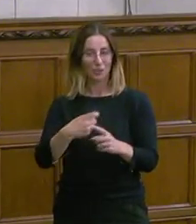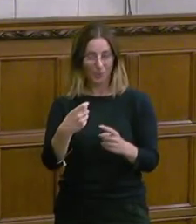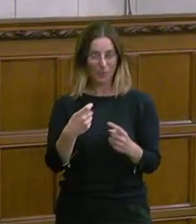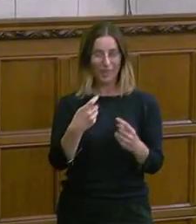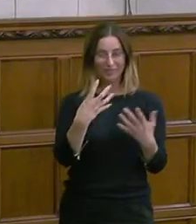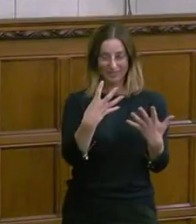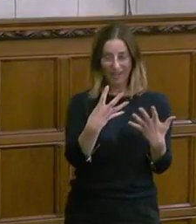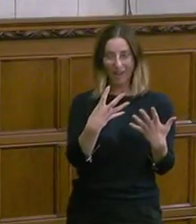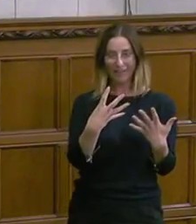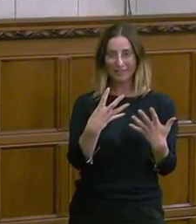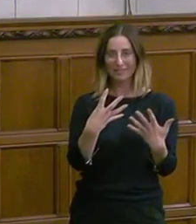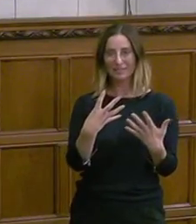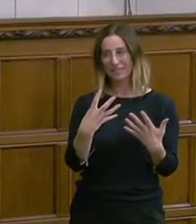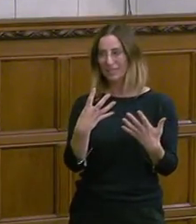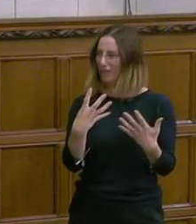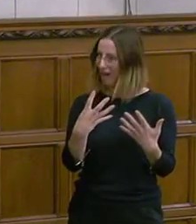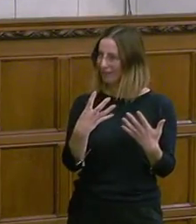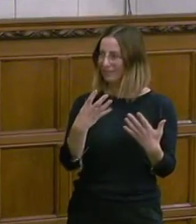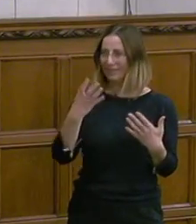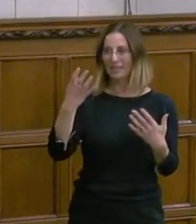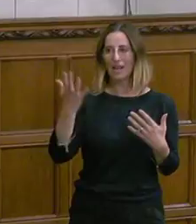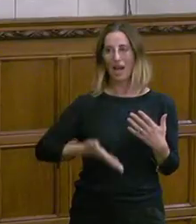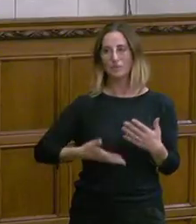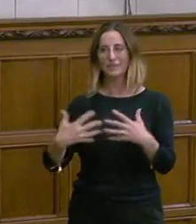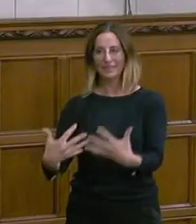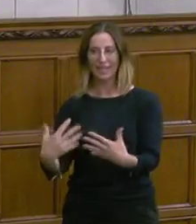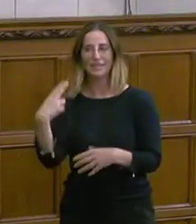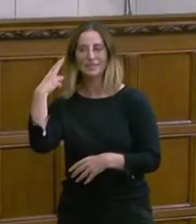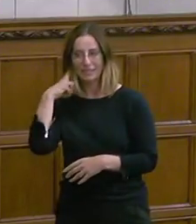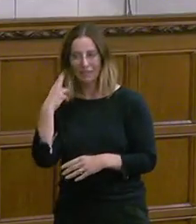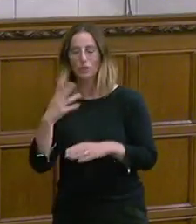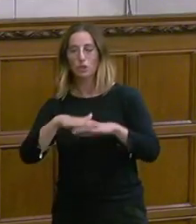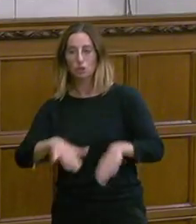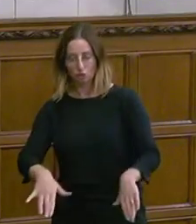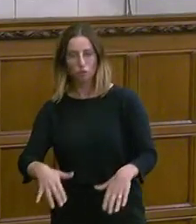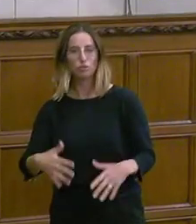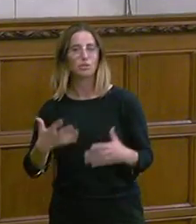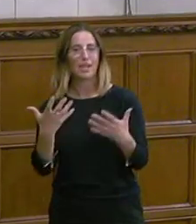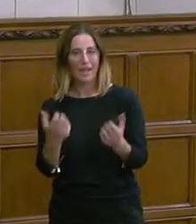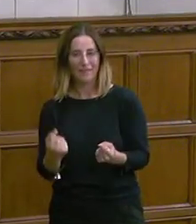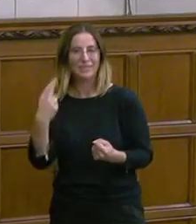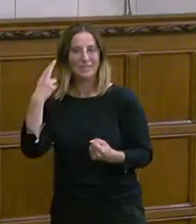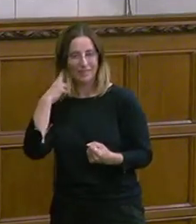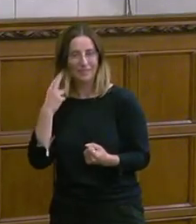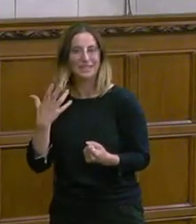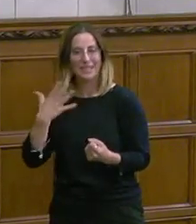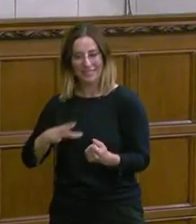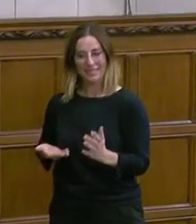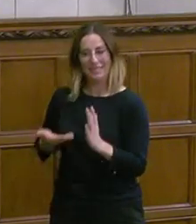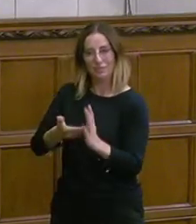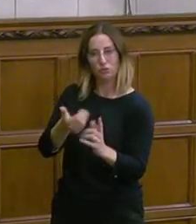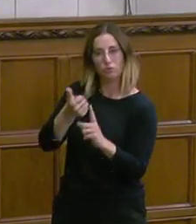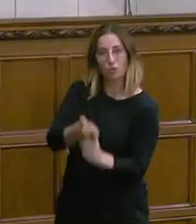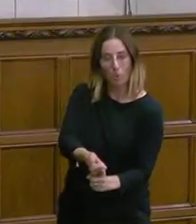having parents, many of whom have no experience of deafness. And this shows just how important specialist services exist to